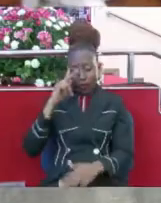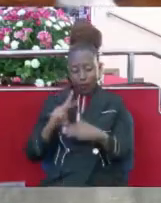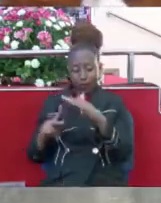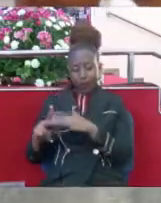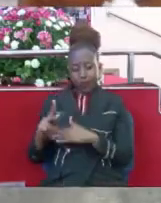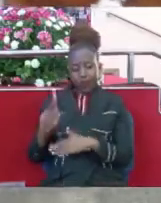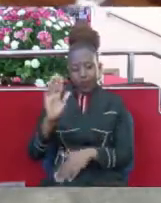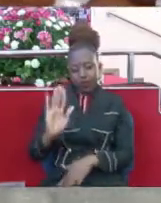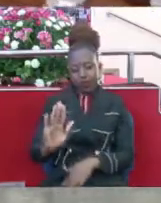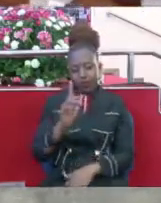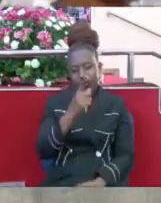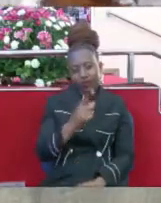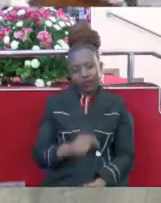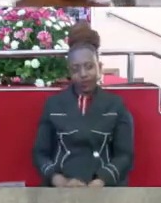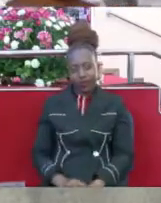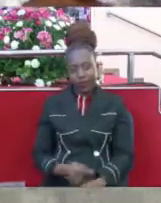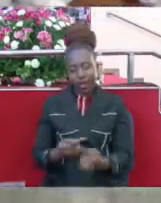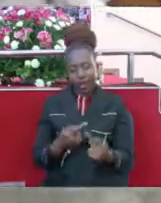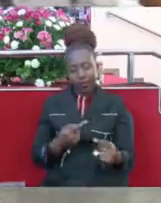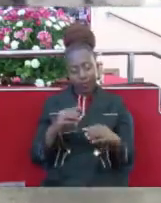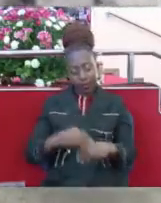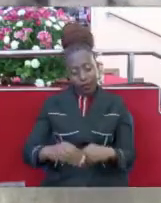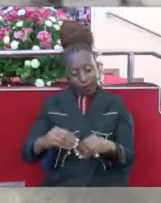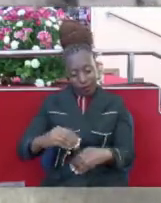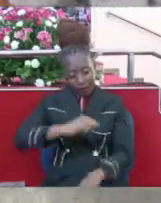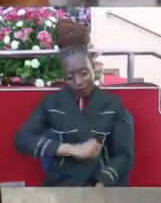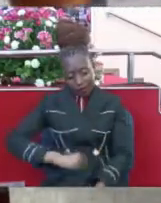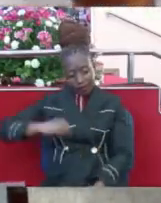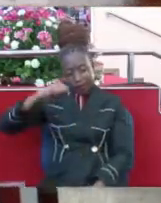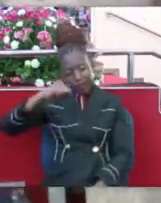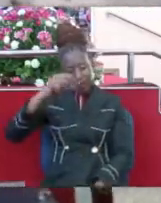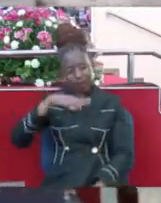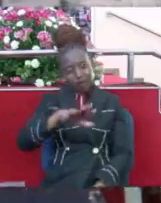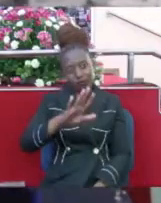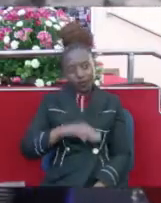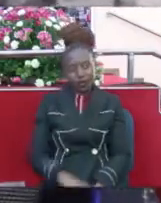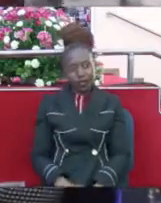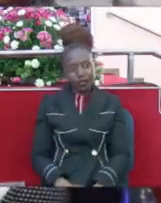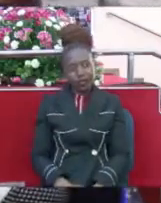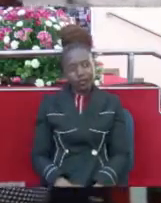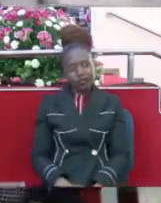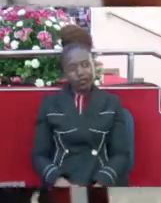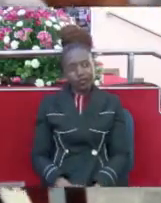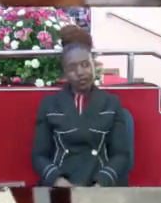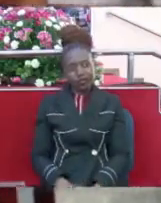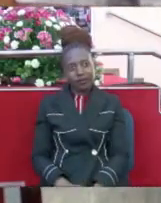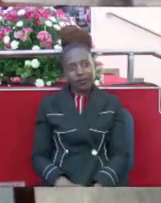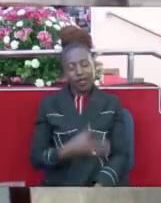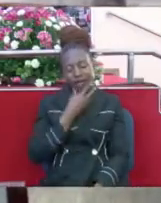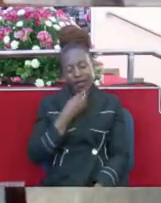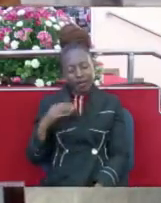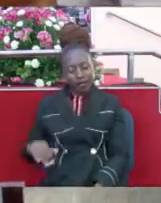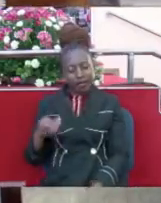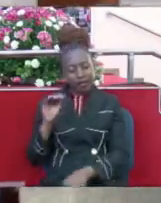you from following the master. They say, don't you know the master is being taken away?